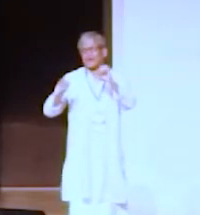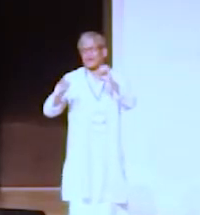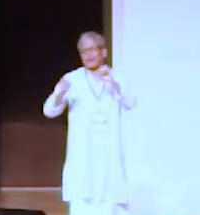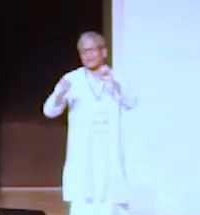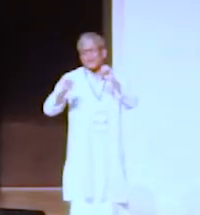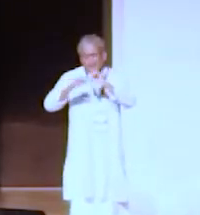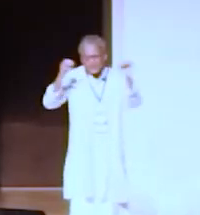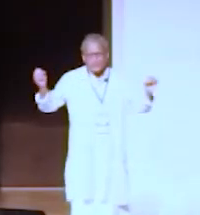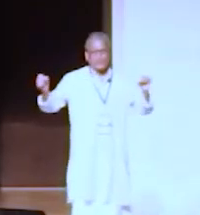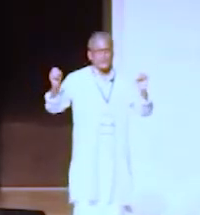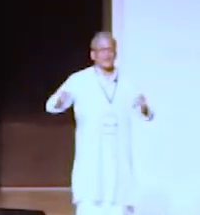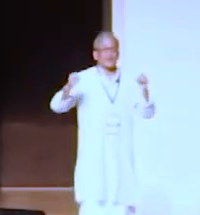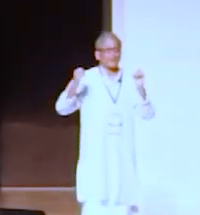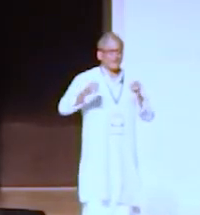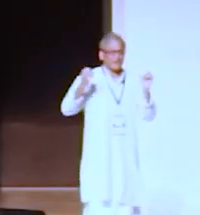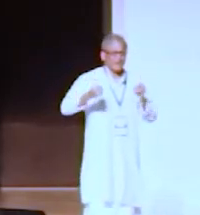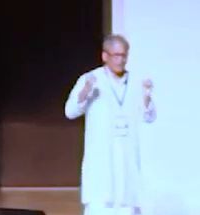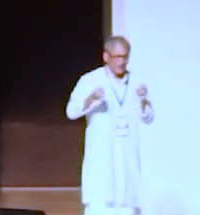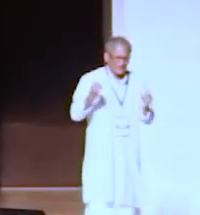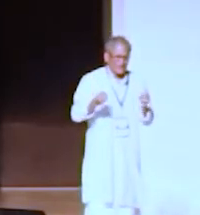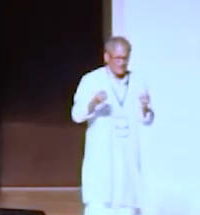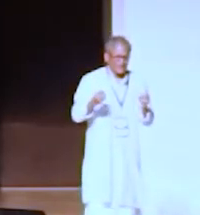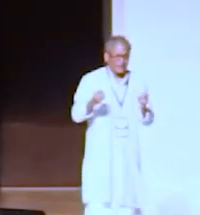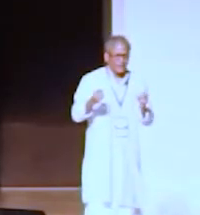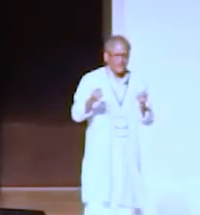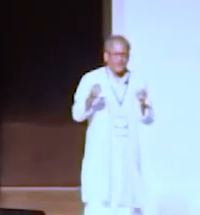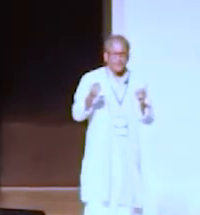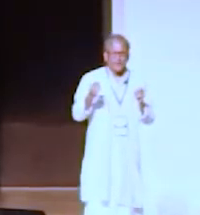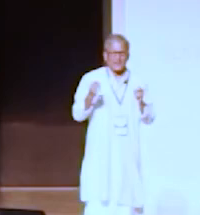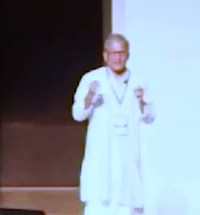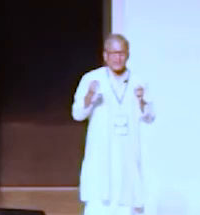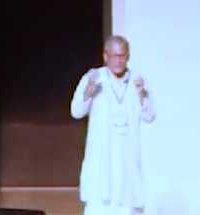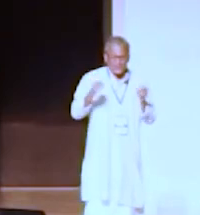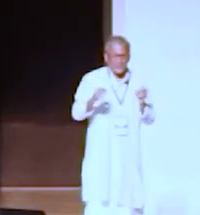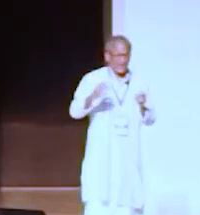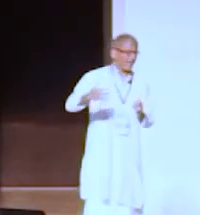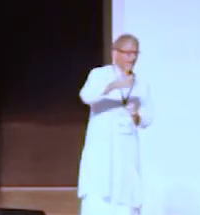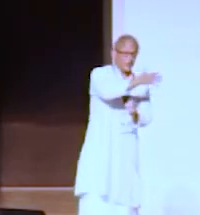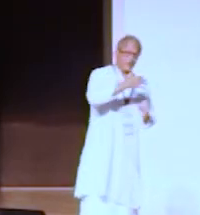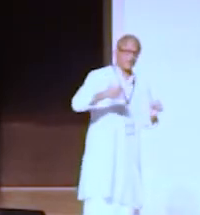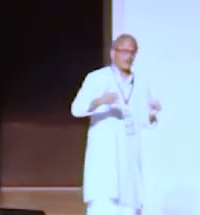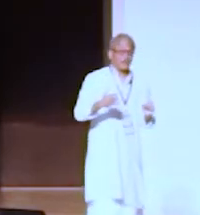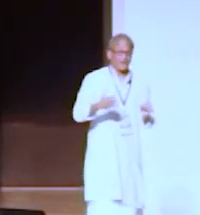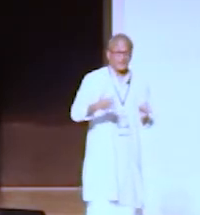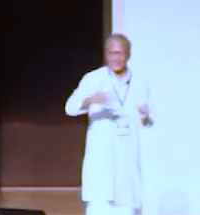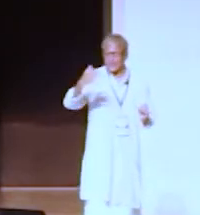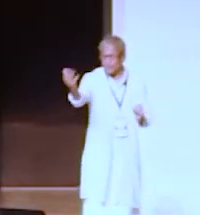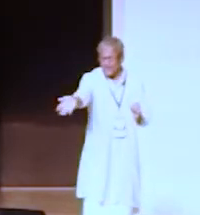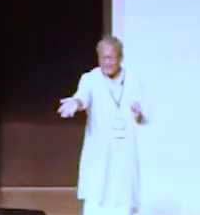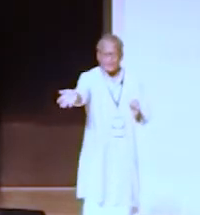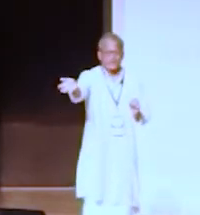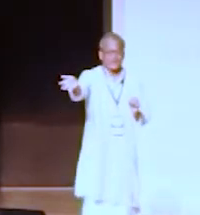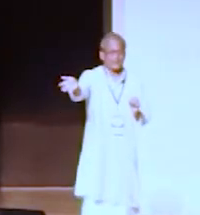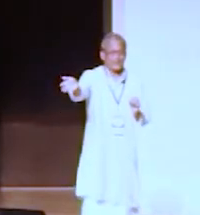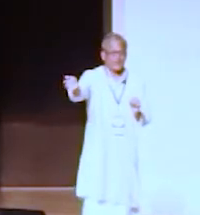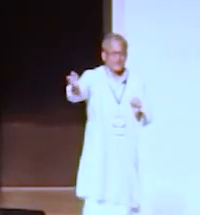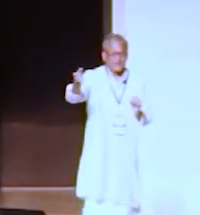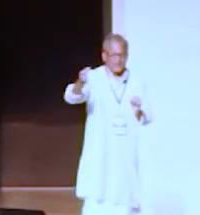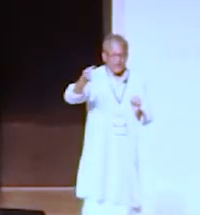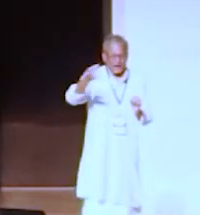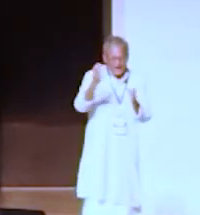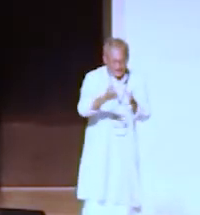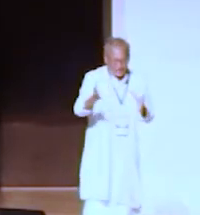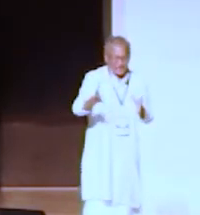group, there are lots of groups working on very, very fascinating stuff. But to reach scale, like everyone is talking about yesterday and what Kathy was talking